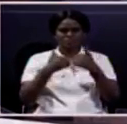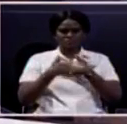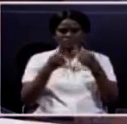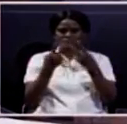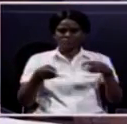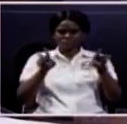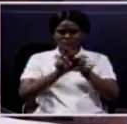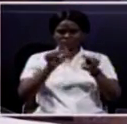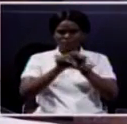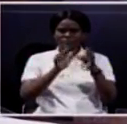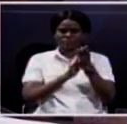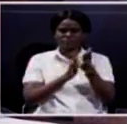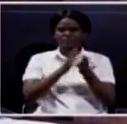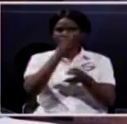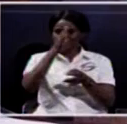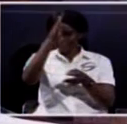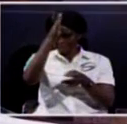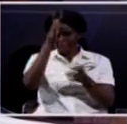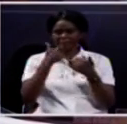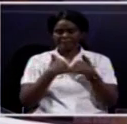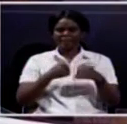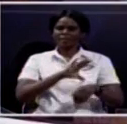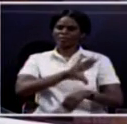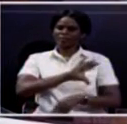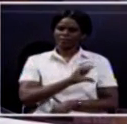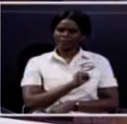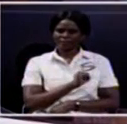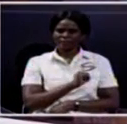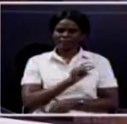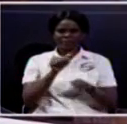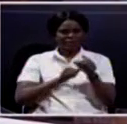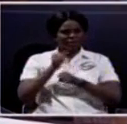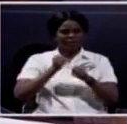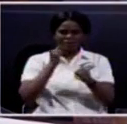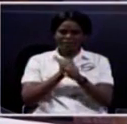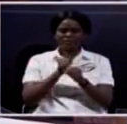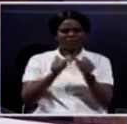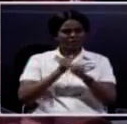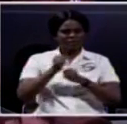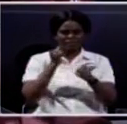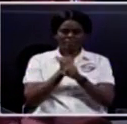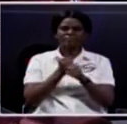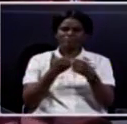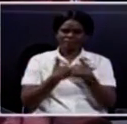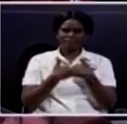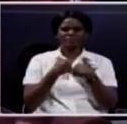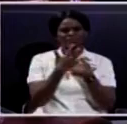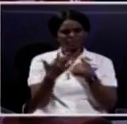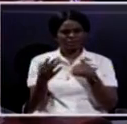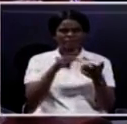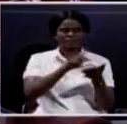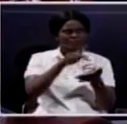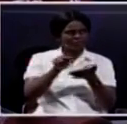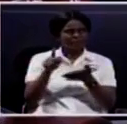for these things that parents always have to endure almost every year? We Almost every have school. we have You have to provided take reams of paper. We you have have to